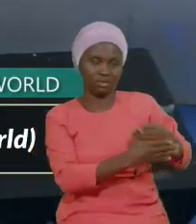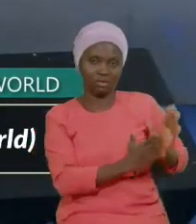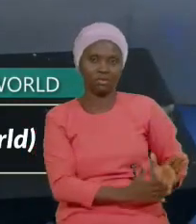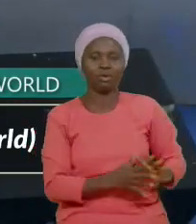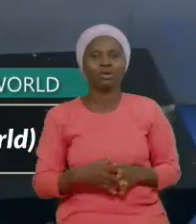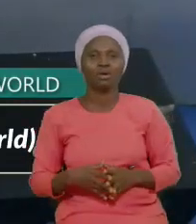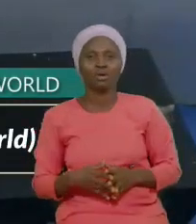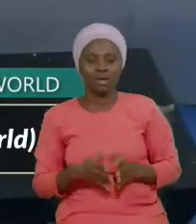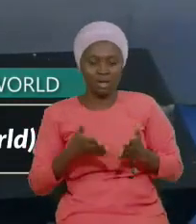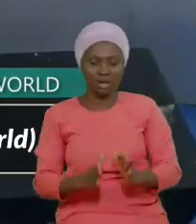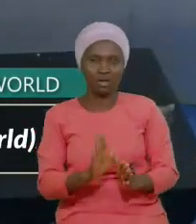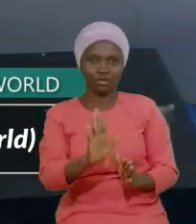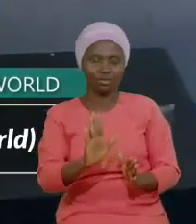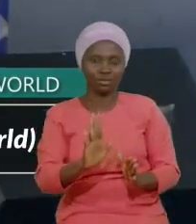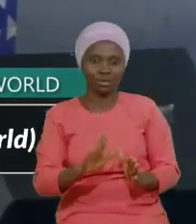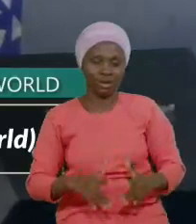giving.